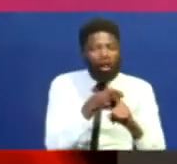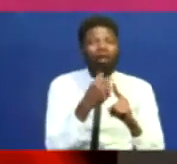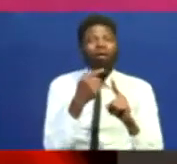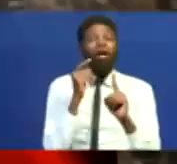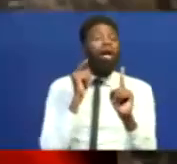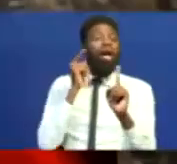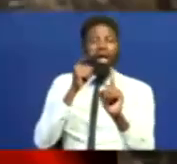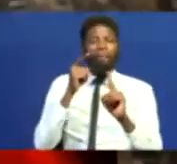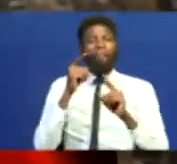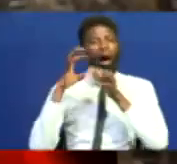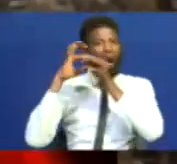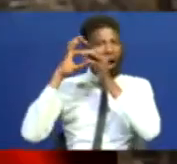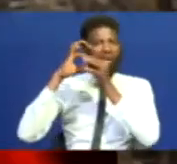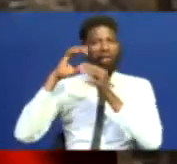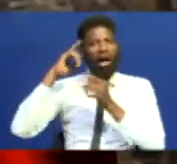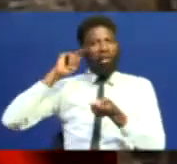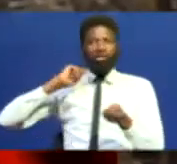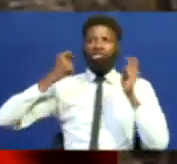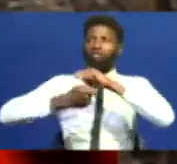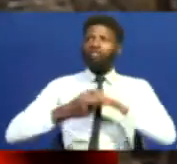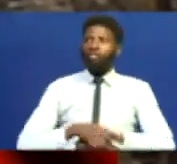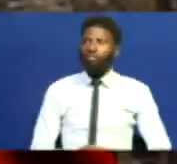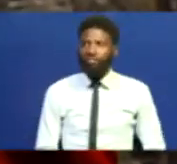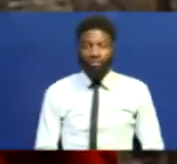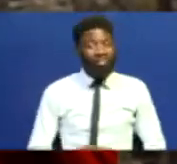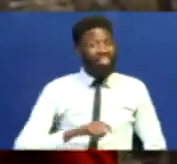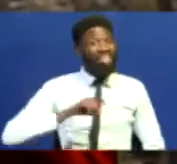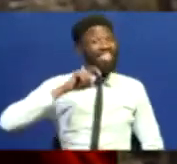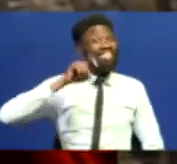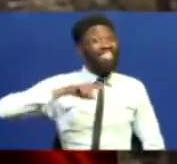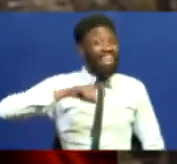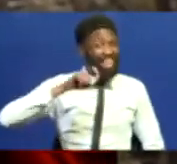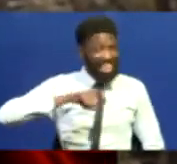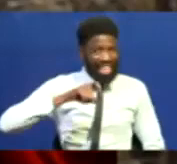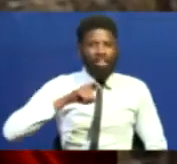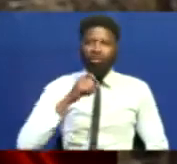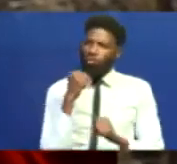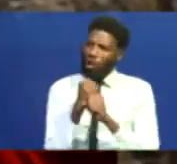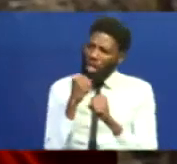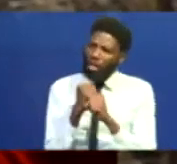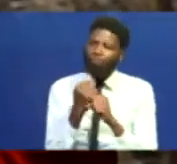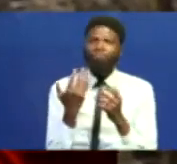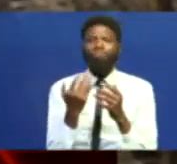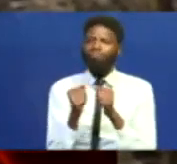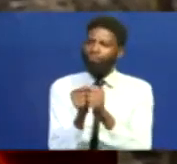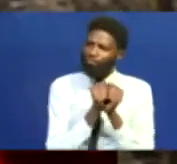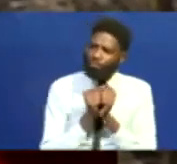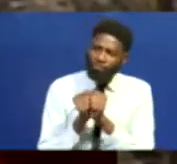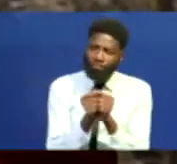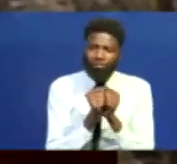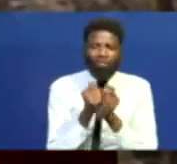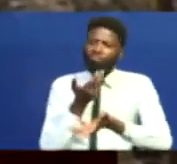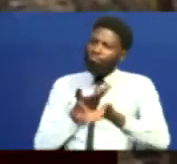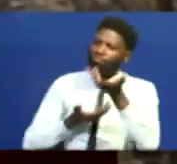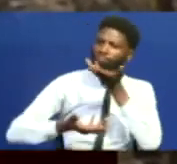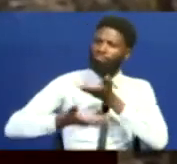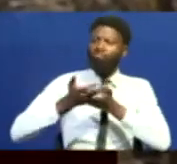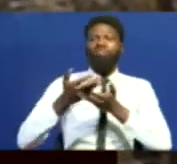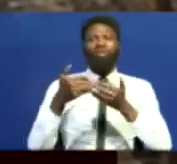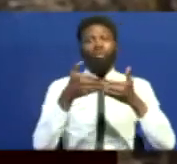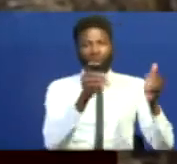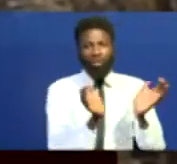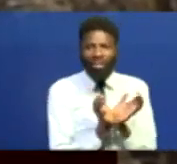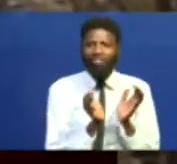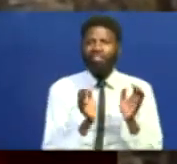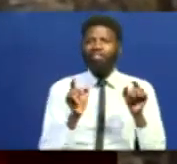shift. There is need for constructive conversations between the community and